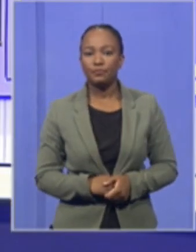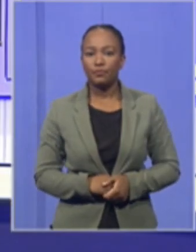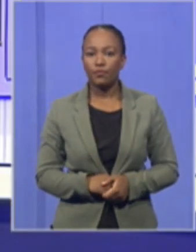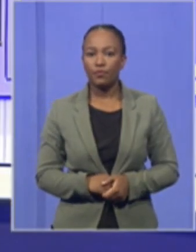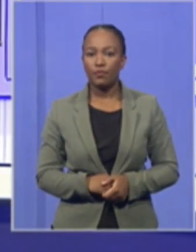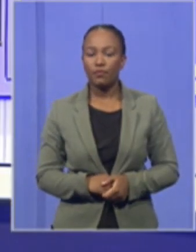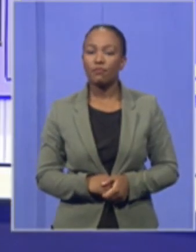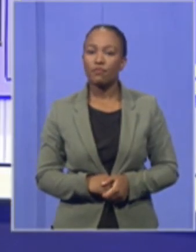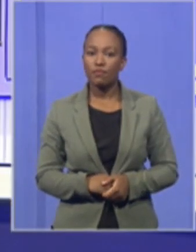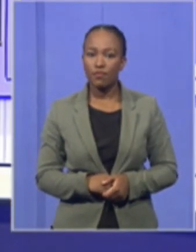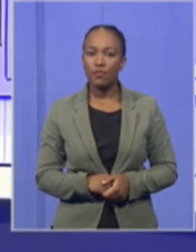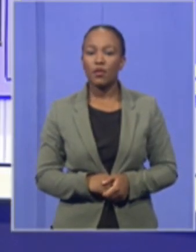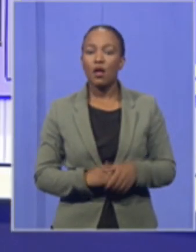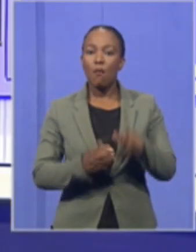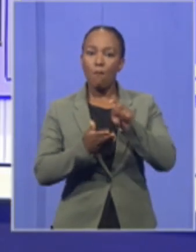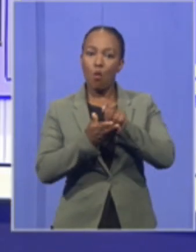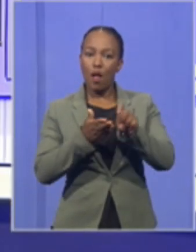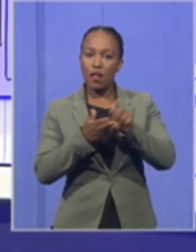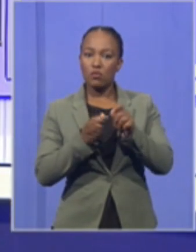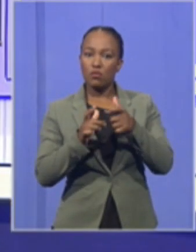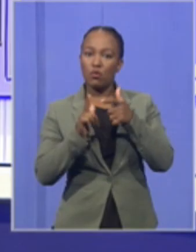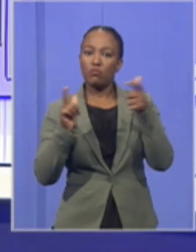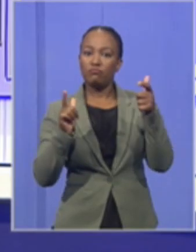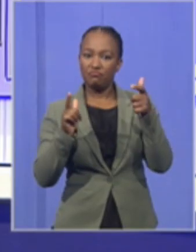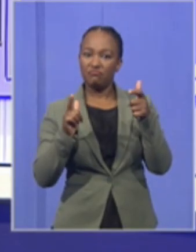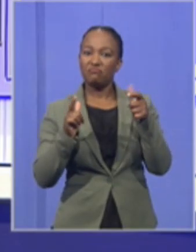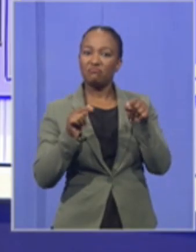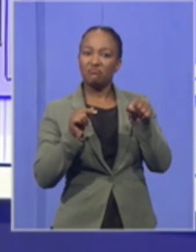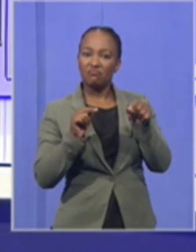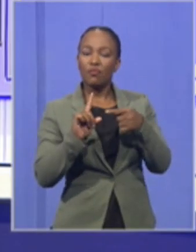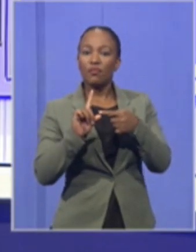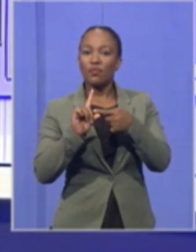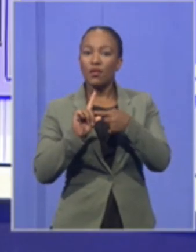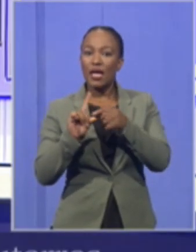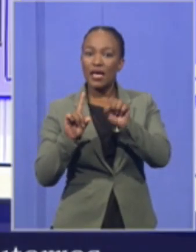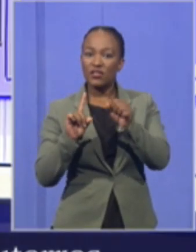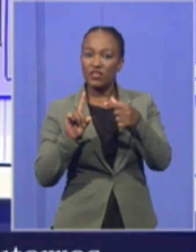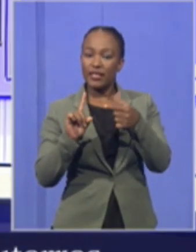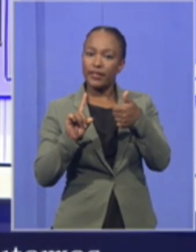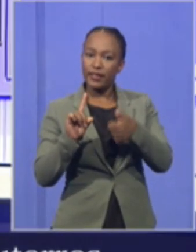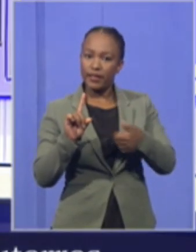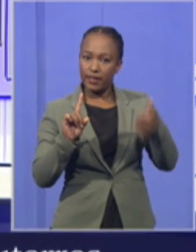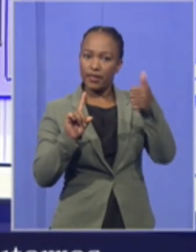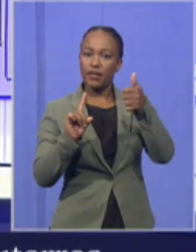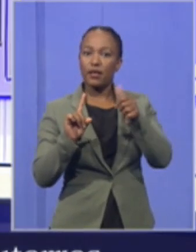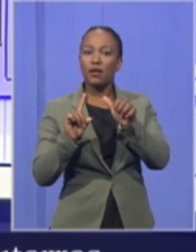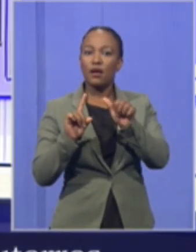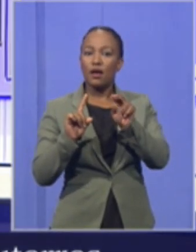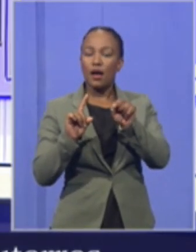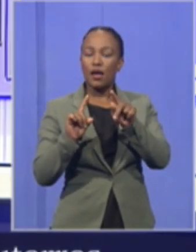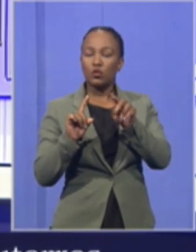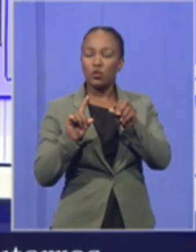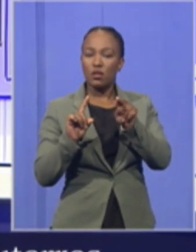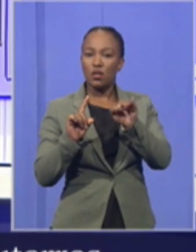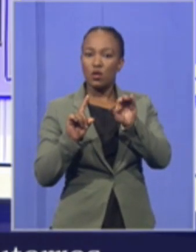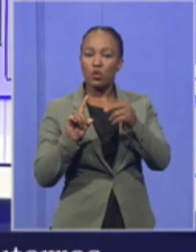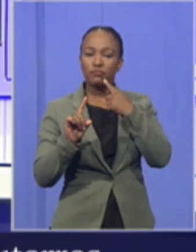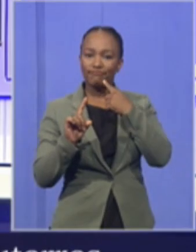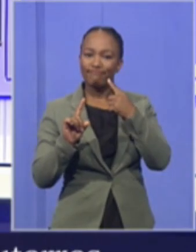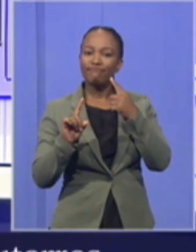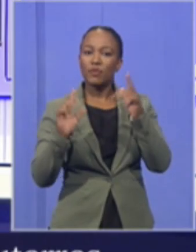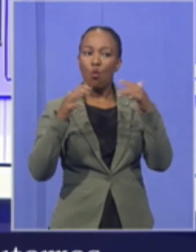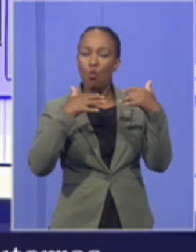Re sa le fo mokwaledi kakaretso wa ditšhaba kopano mo generale Antonio Guterres o ikwetse gore go nne le kagiso go rala